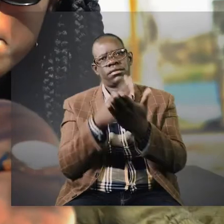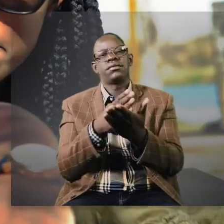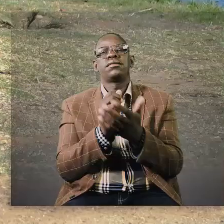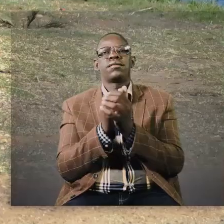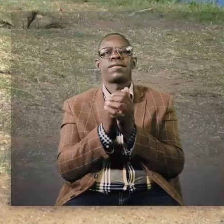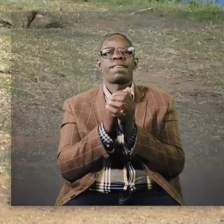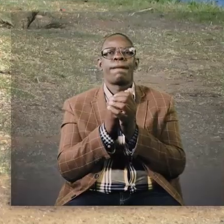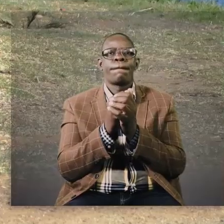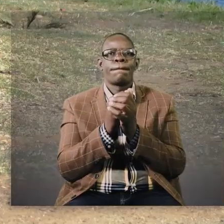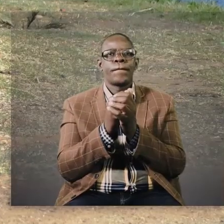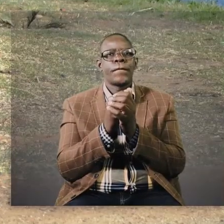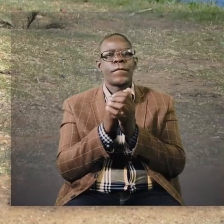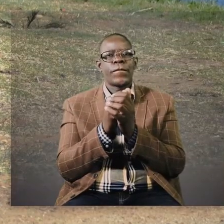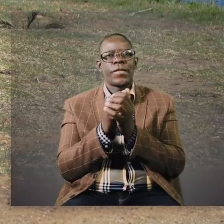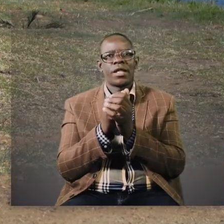Okay.